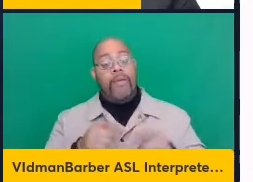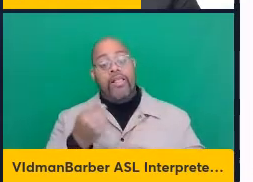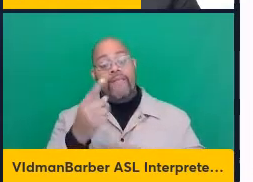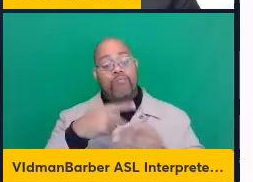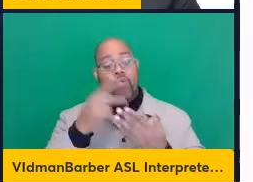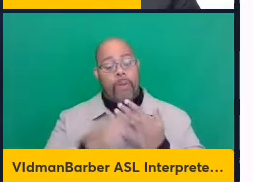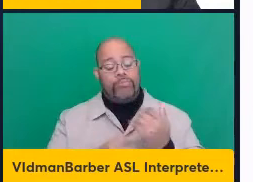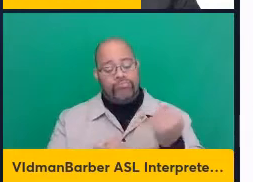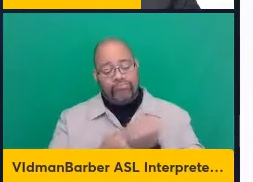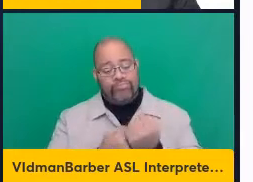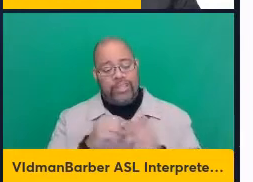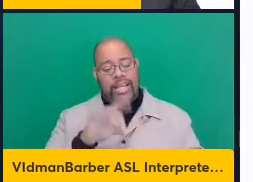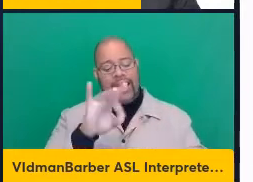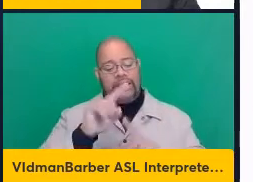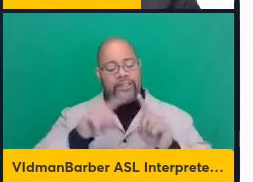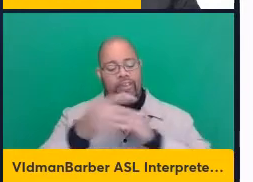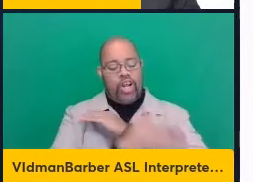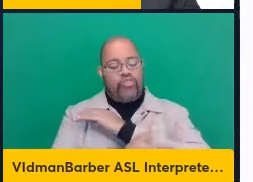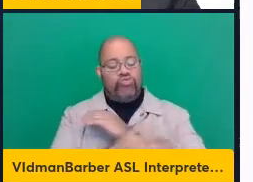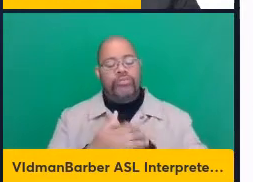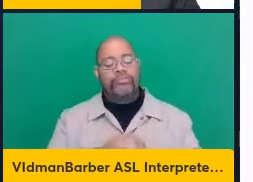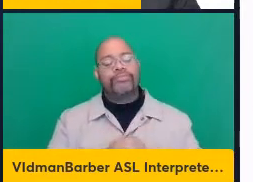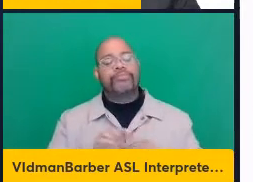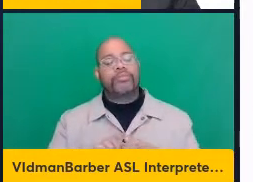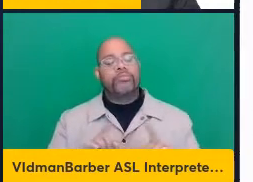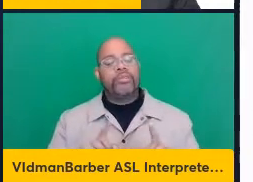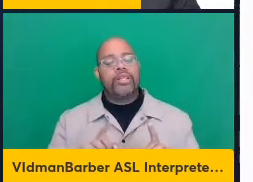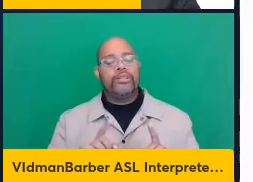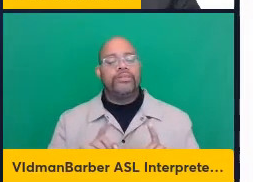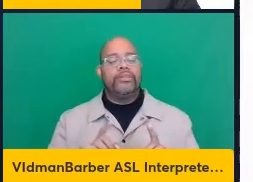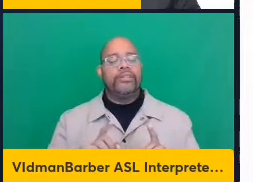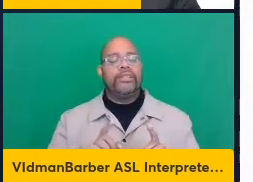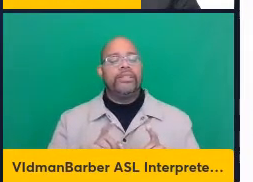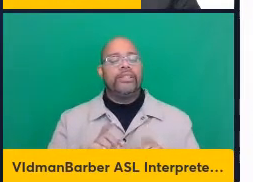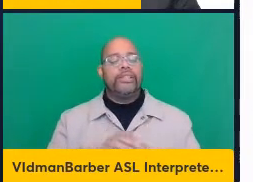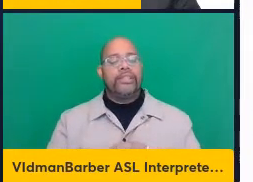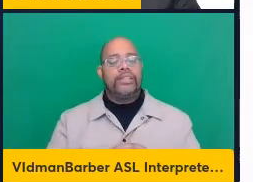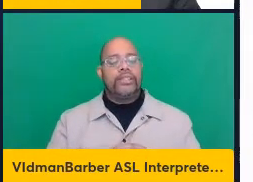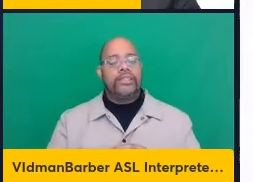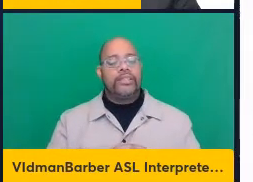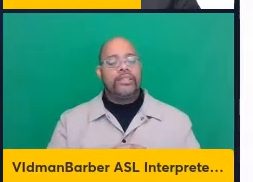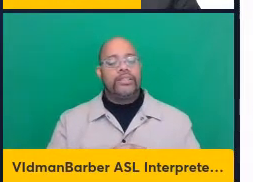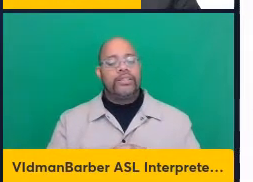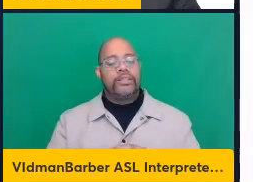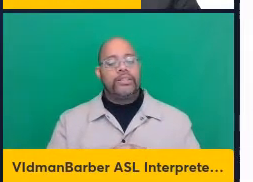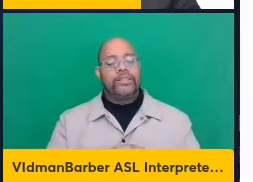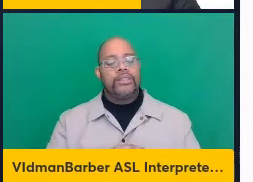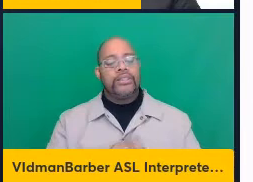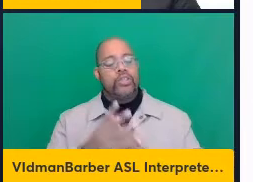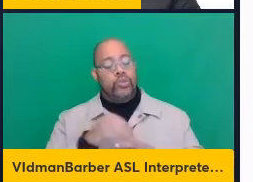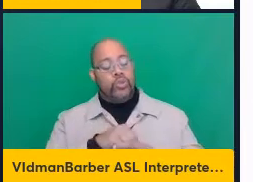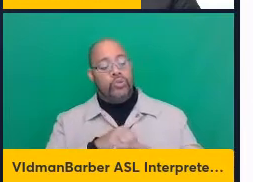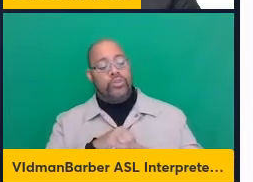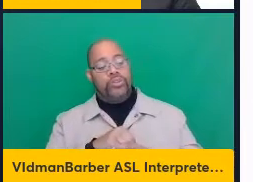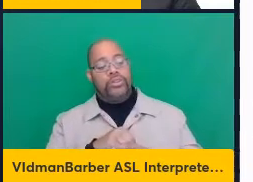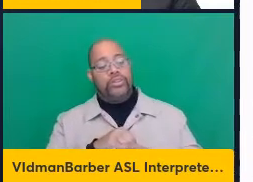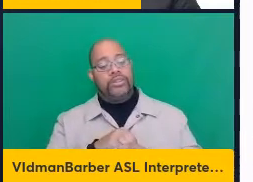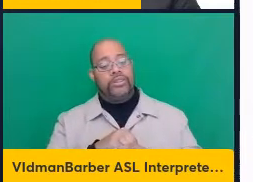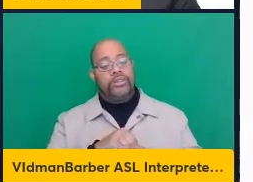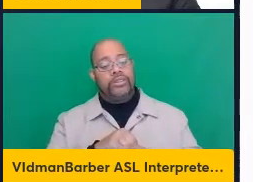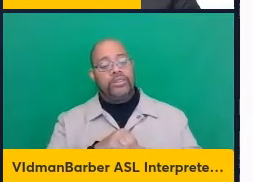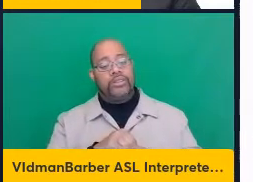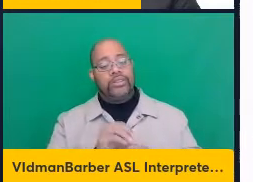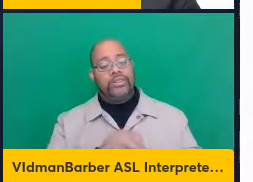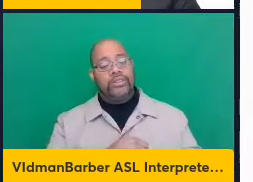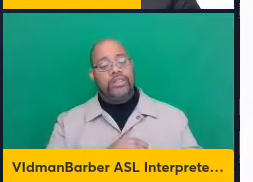were funded in 8 countries, but the consortia, included partners from